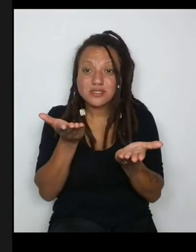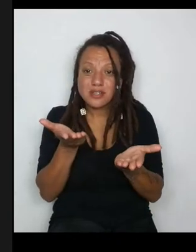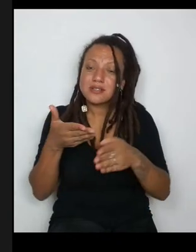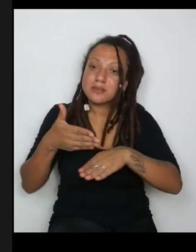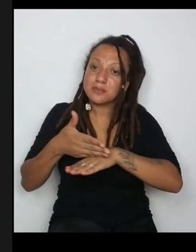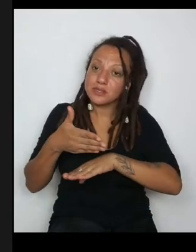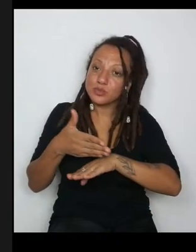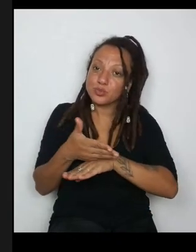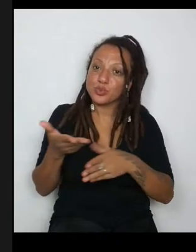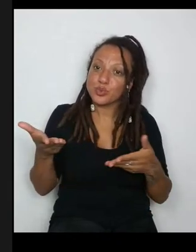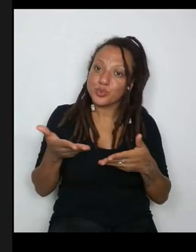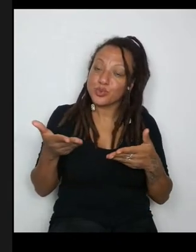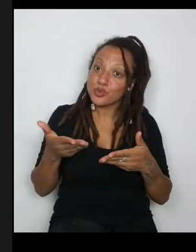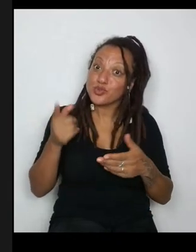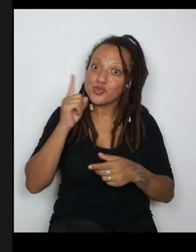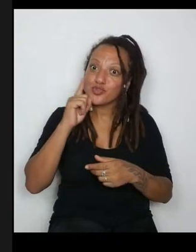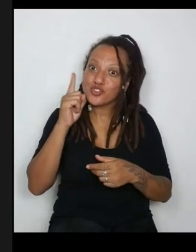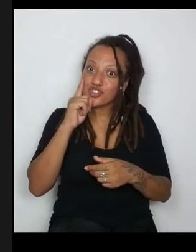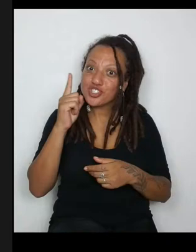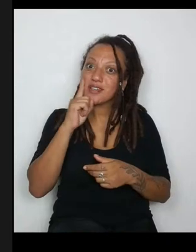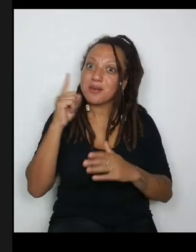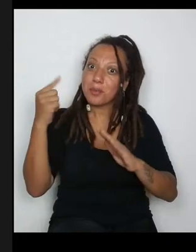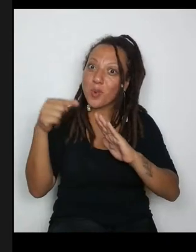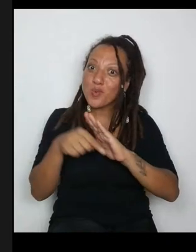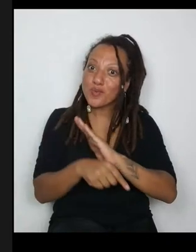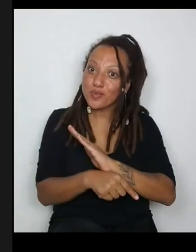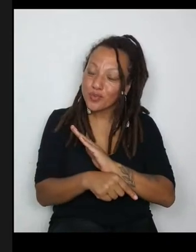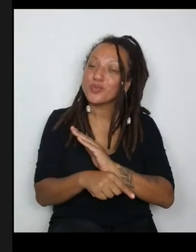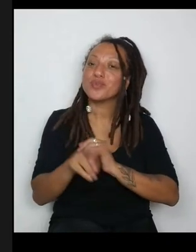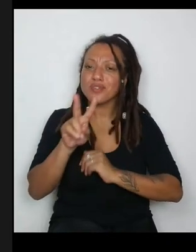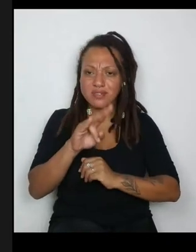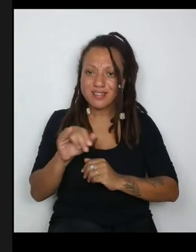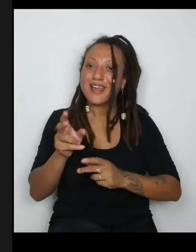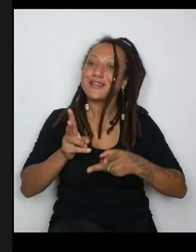all to our participants and our audience